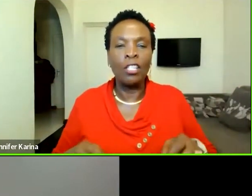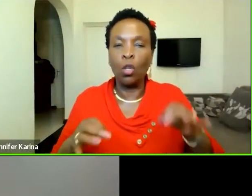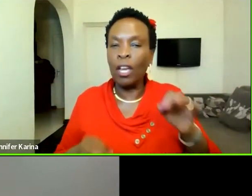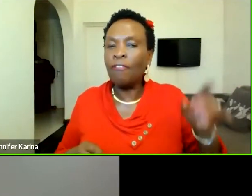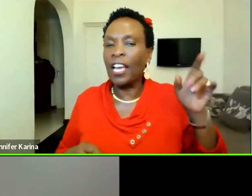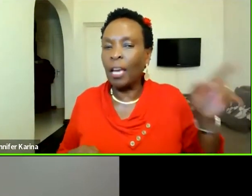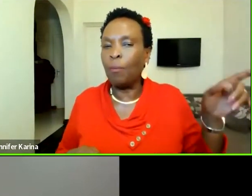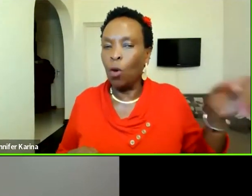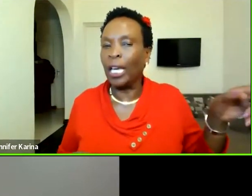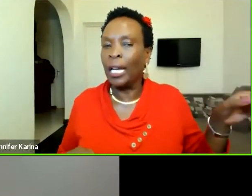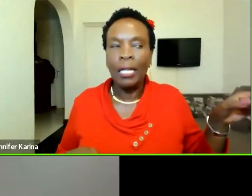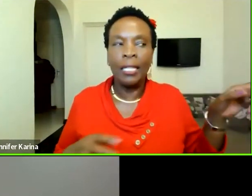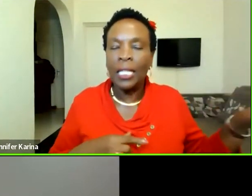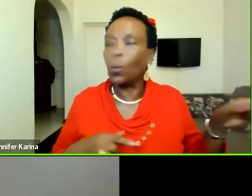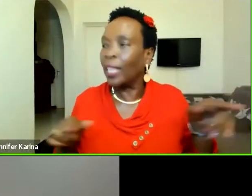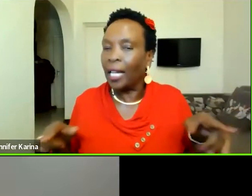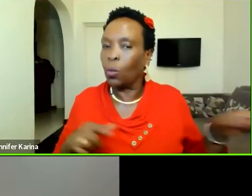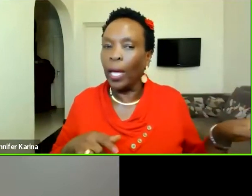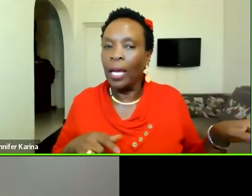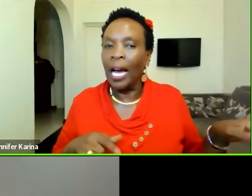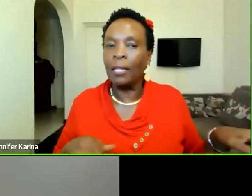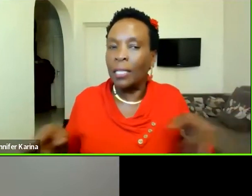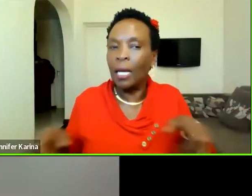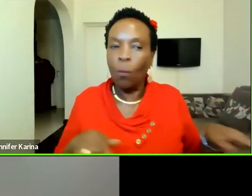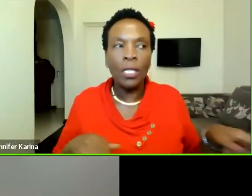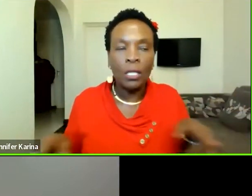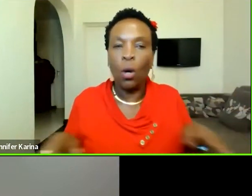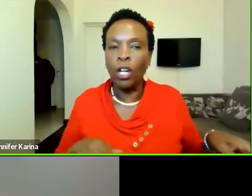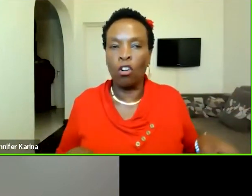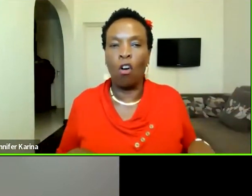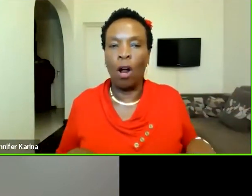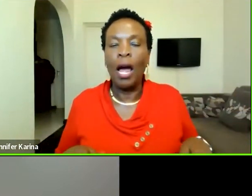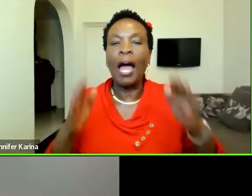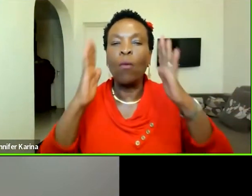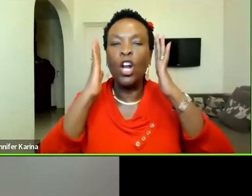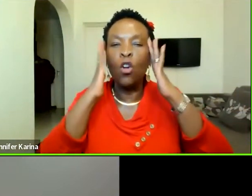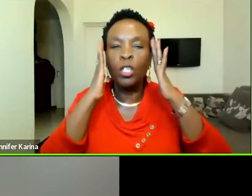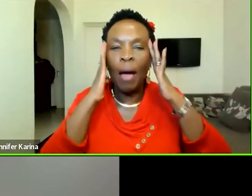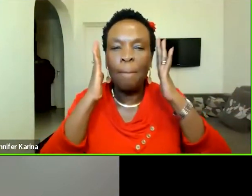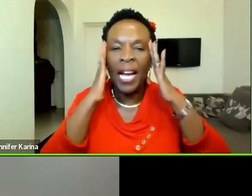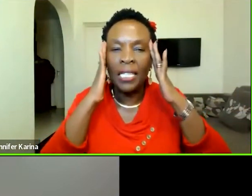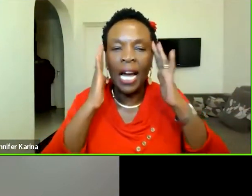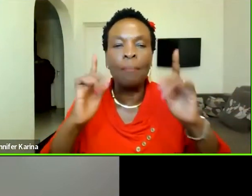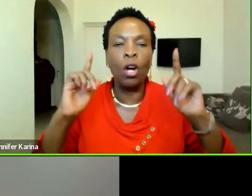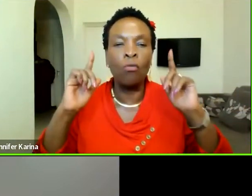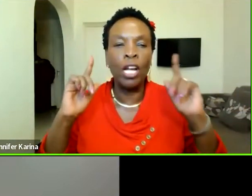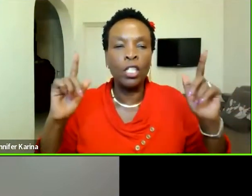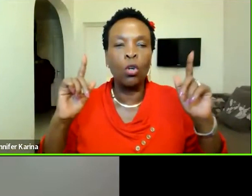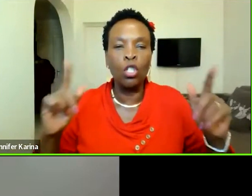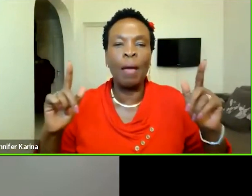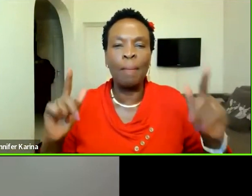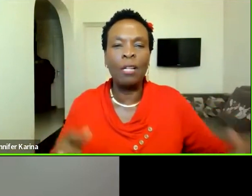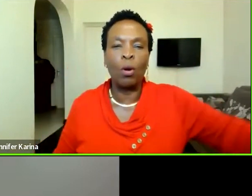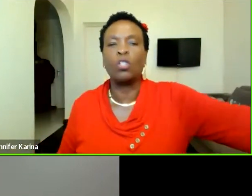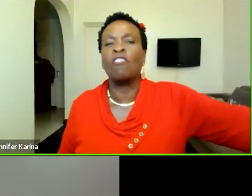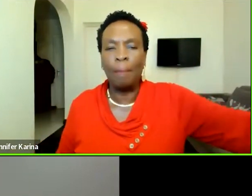want. And so if I keep looking this way, that way, and seeing what is going wrong, I will lose my mind. I'm not ready